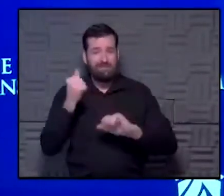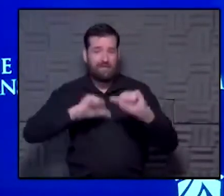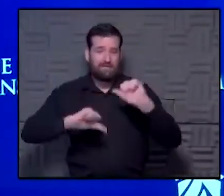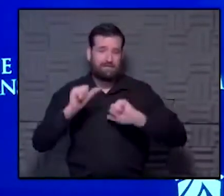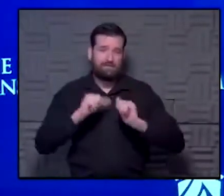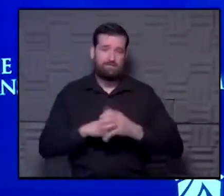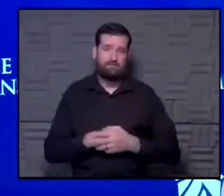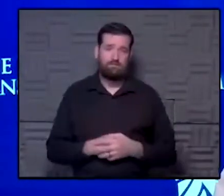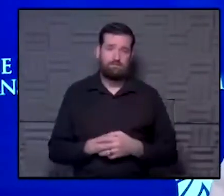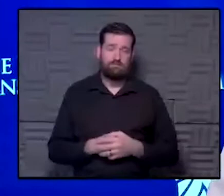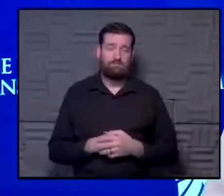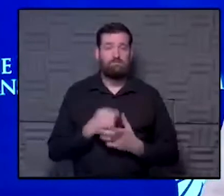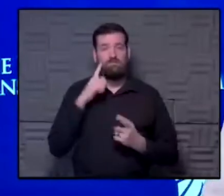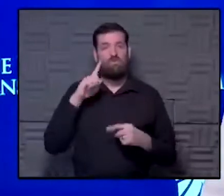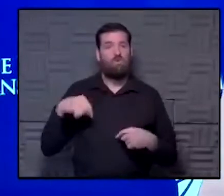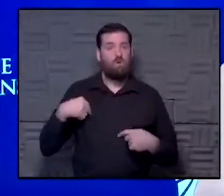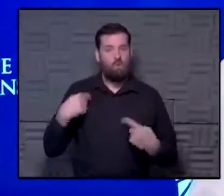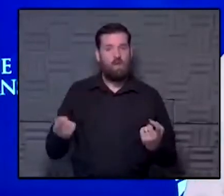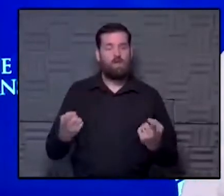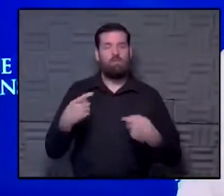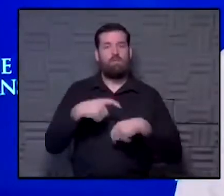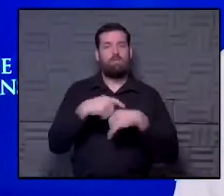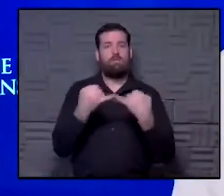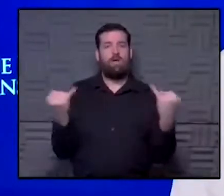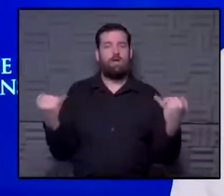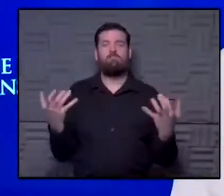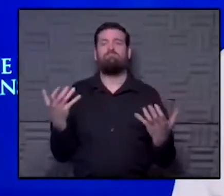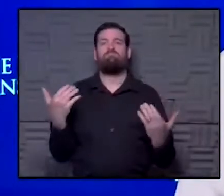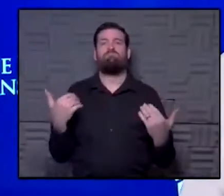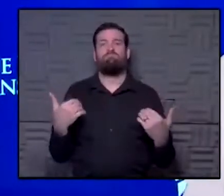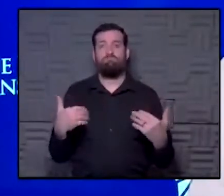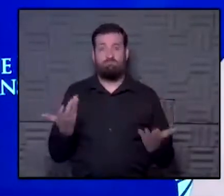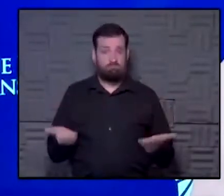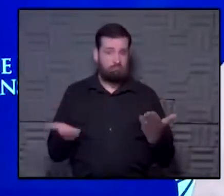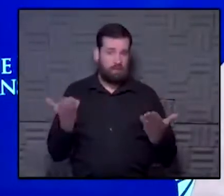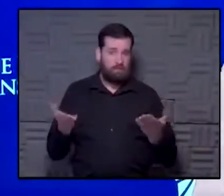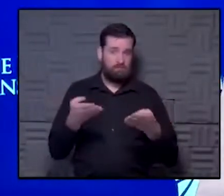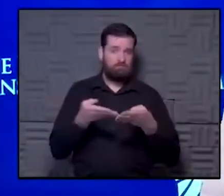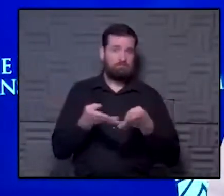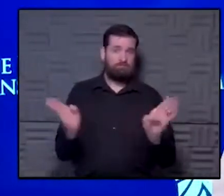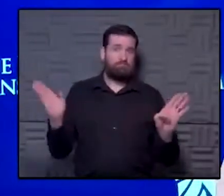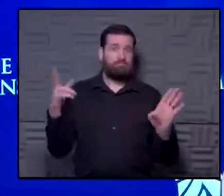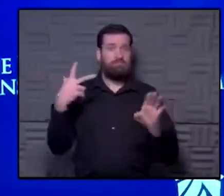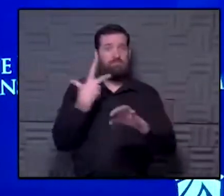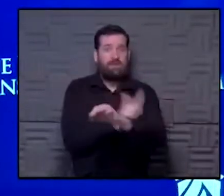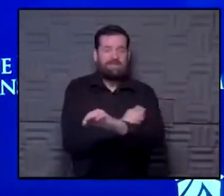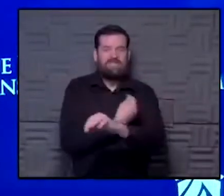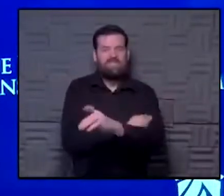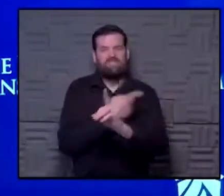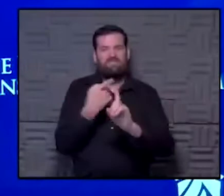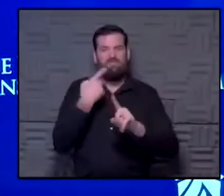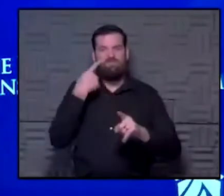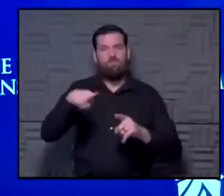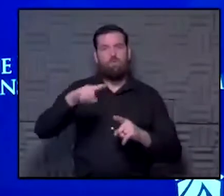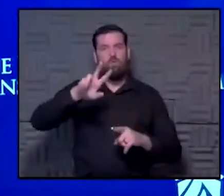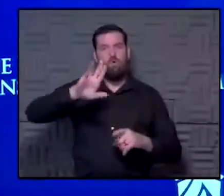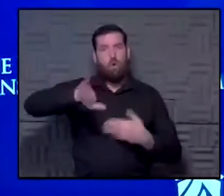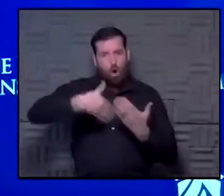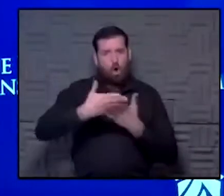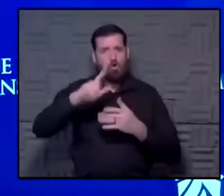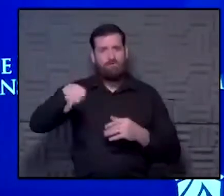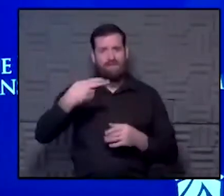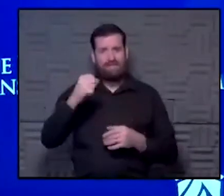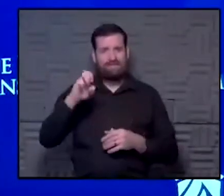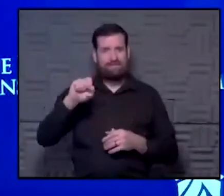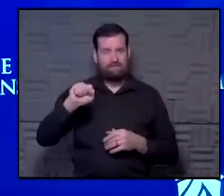And for a while, the timeline was, gosh, we may be starting to open up wide open to vaccination from all phases, even in April. Then that